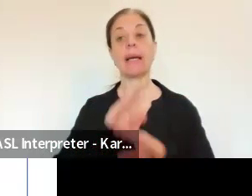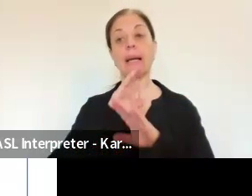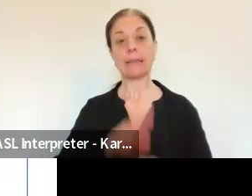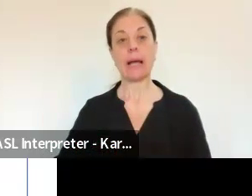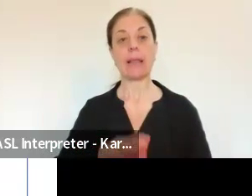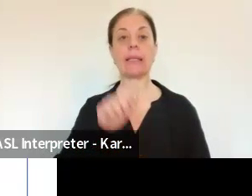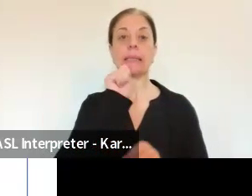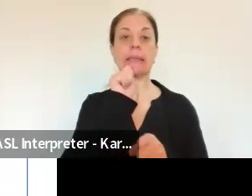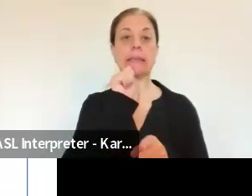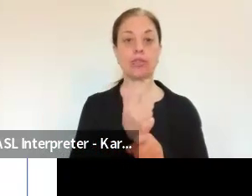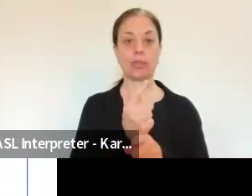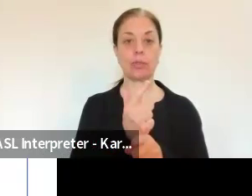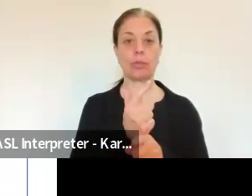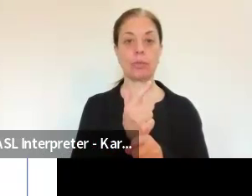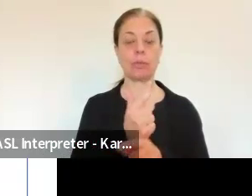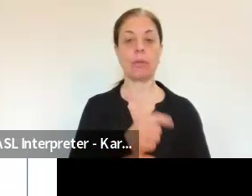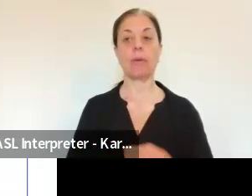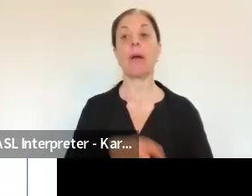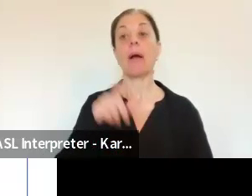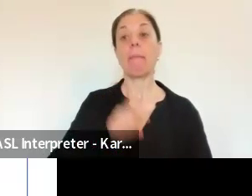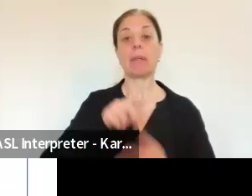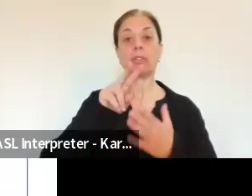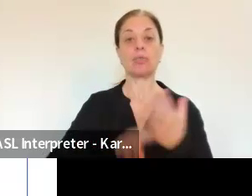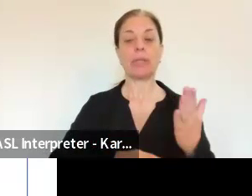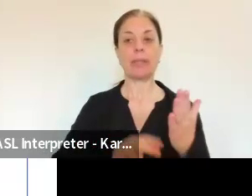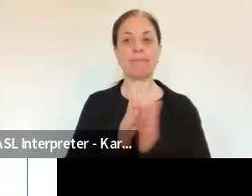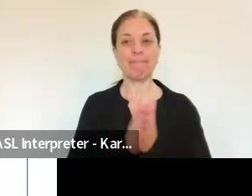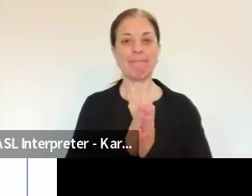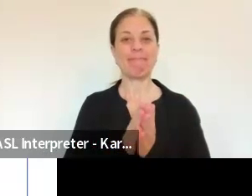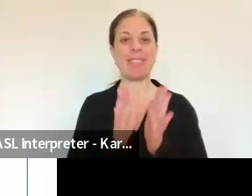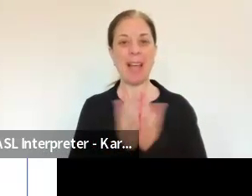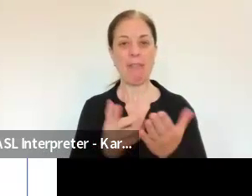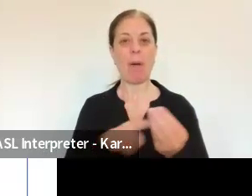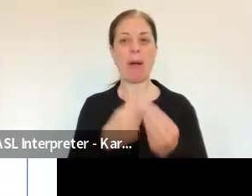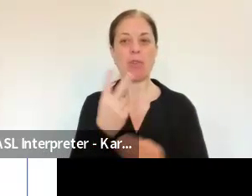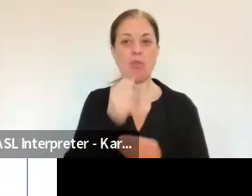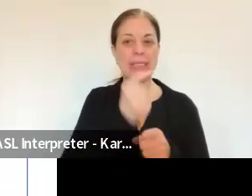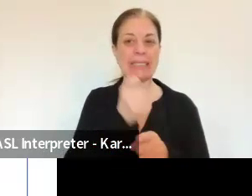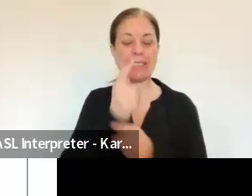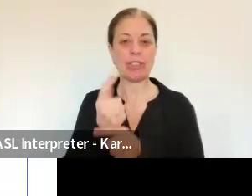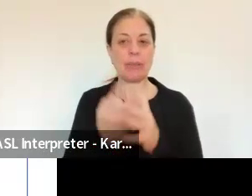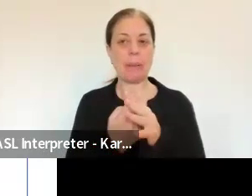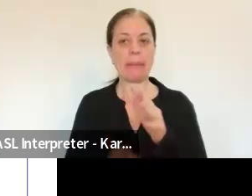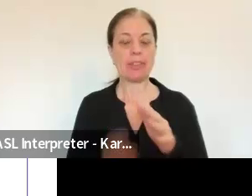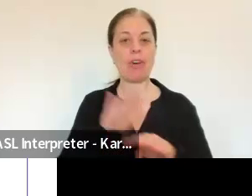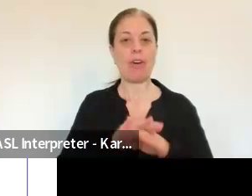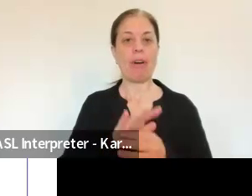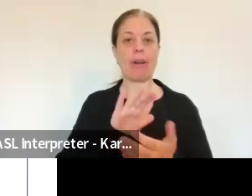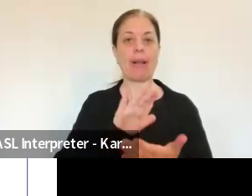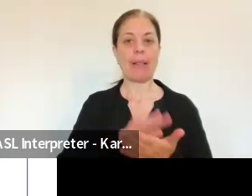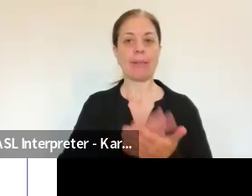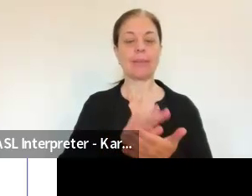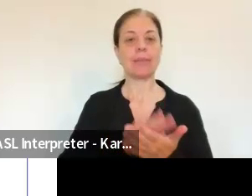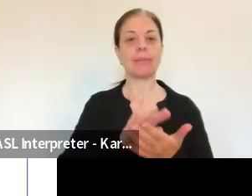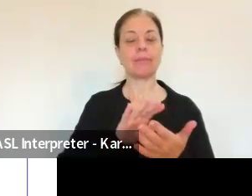Silent Sisters. This must-read suspense novel is about 2 sisters who went missing on their class trip. Grace, the